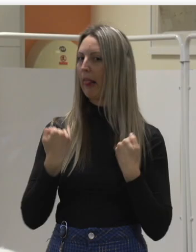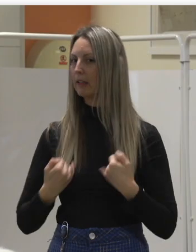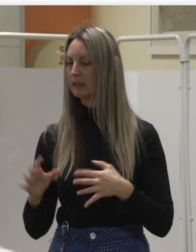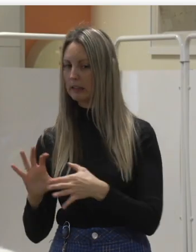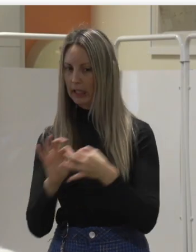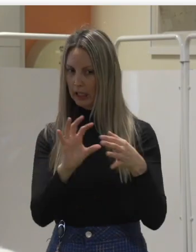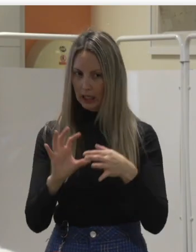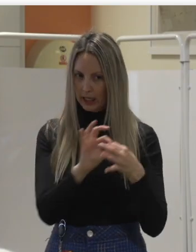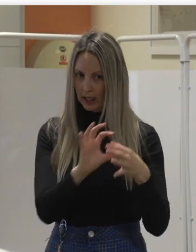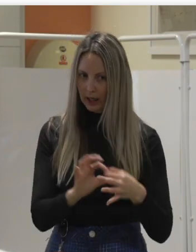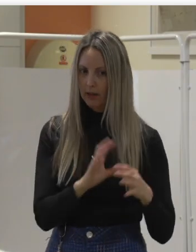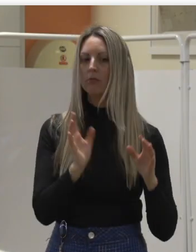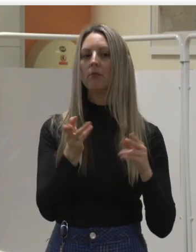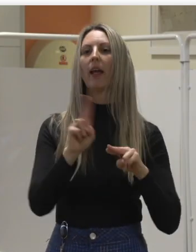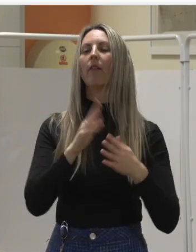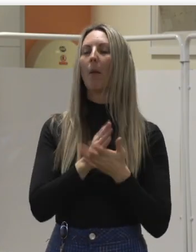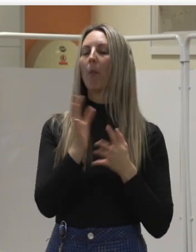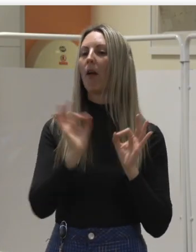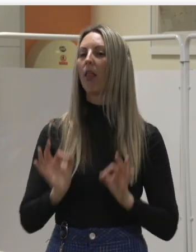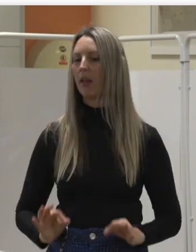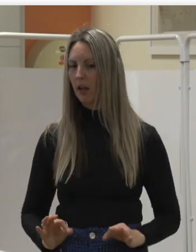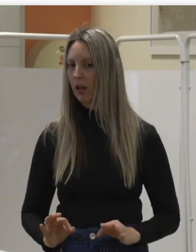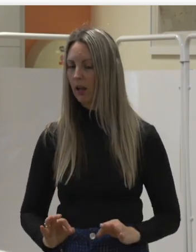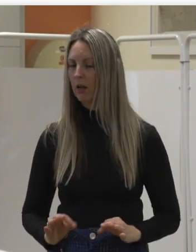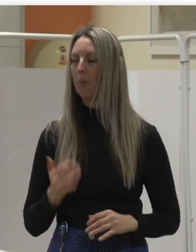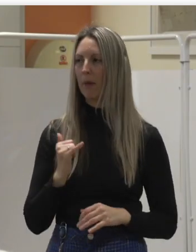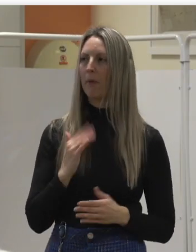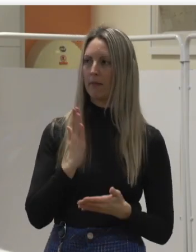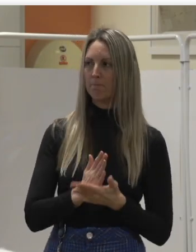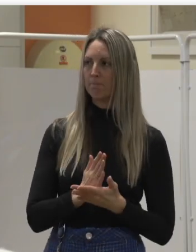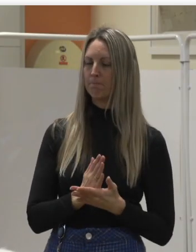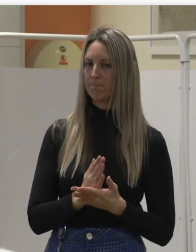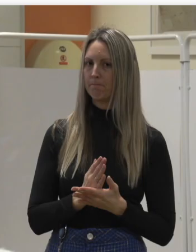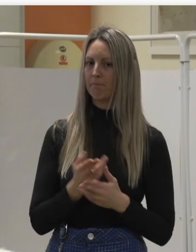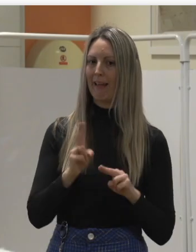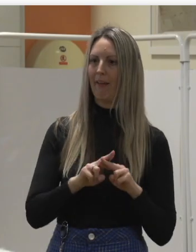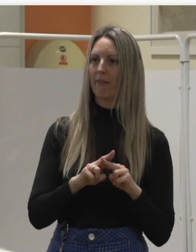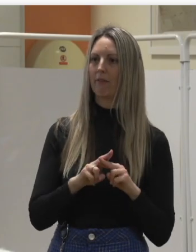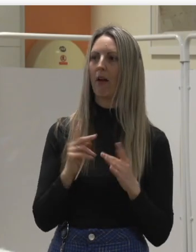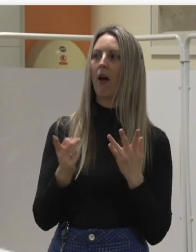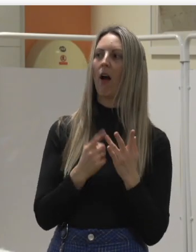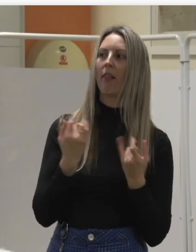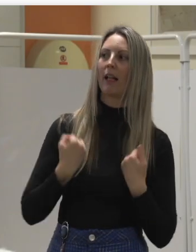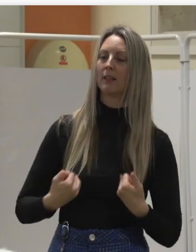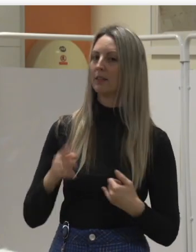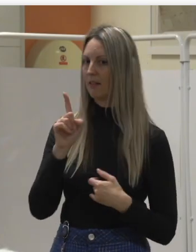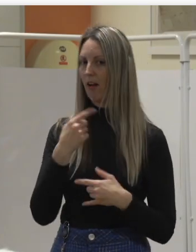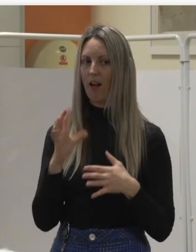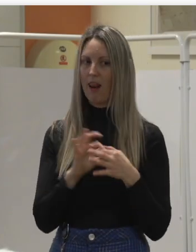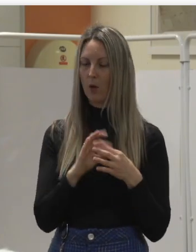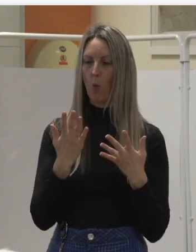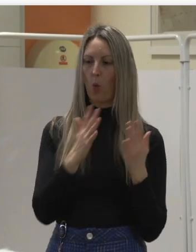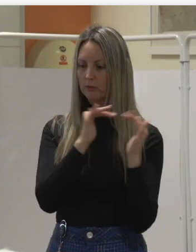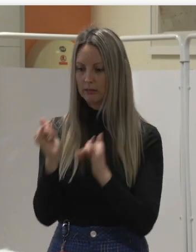enough criteria, then you can come to a conclusion that it's likely to be fibromyalgia. However, we just